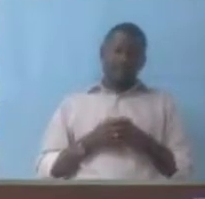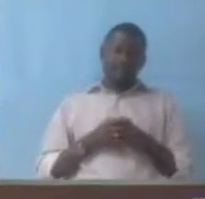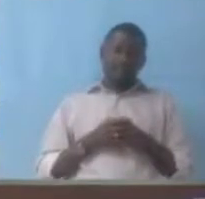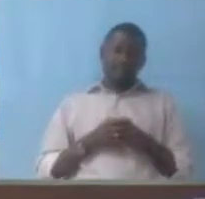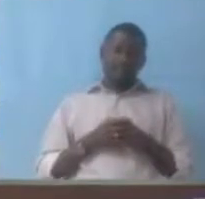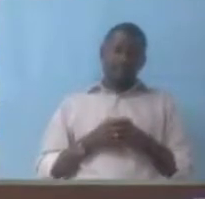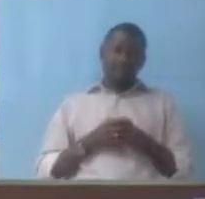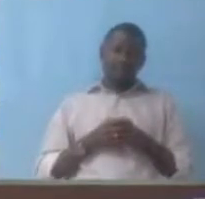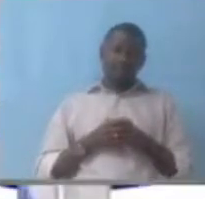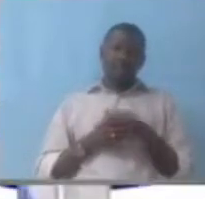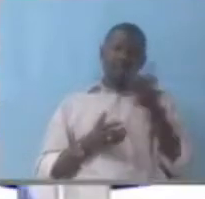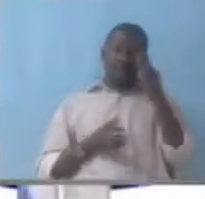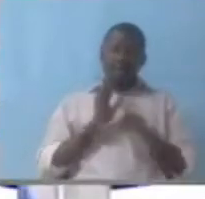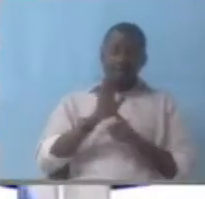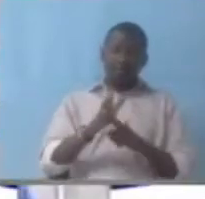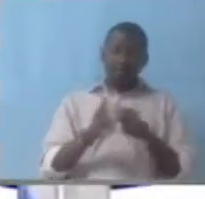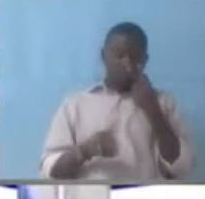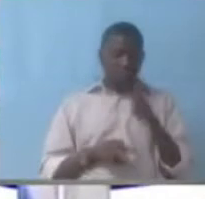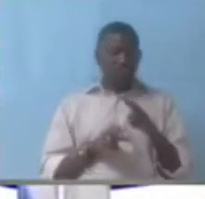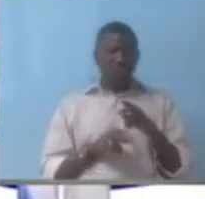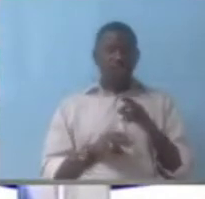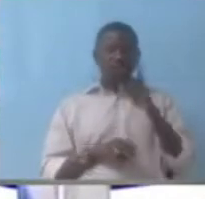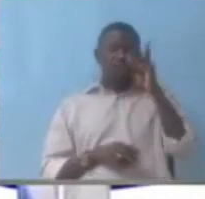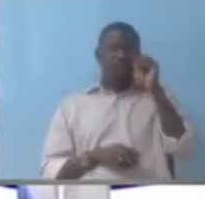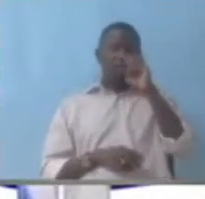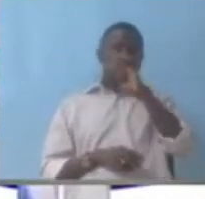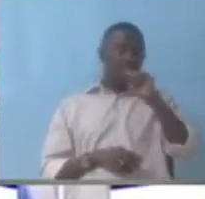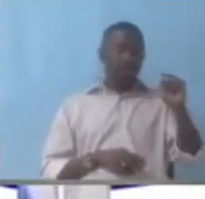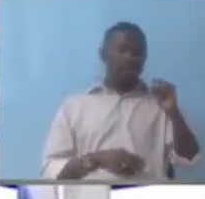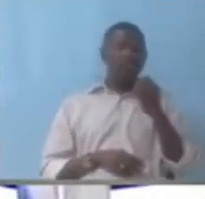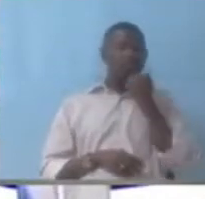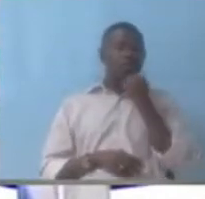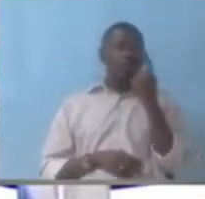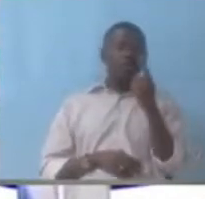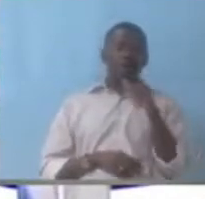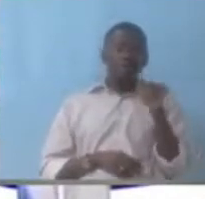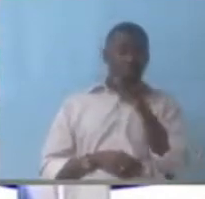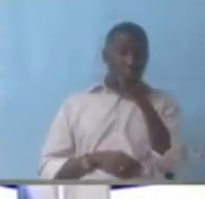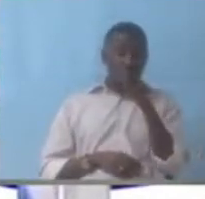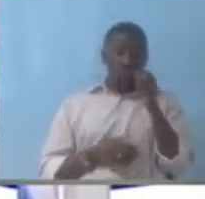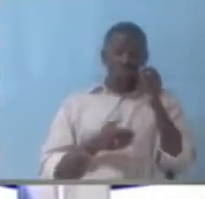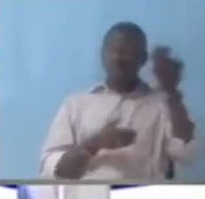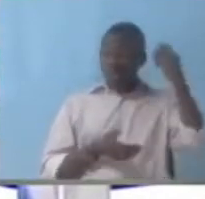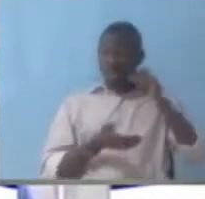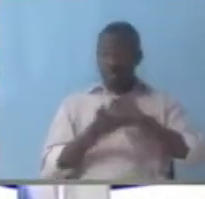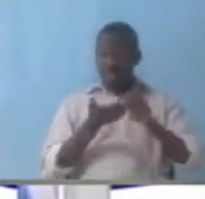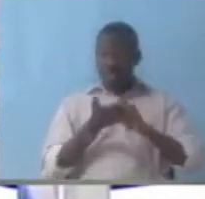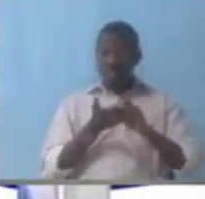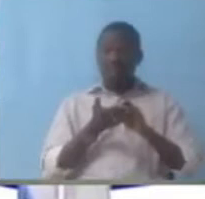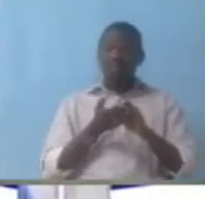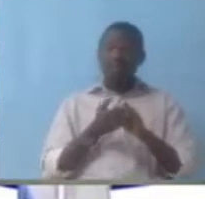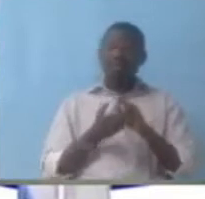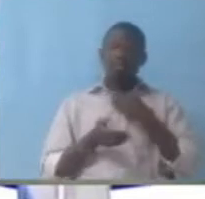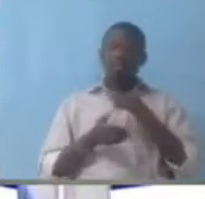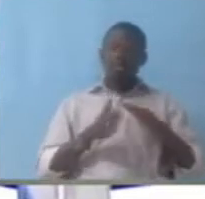na luabu kubafangola. If you look at decree number one, which you drafted. And niyajube decree following ni mealongo ite wole safe. Although it did not suspend